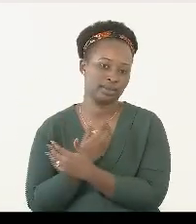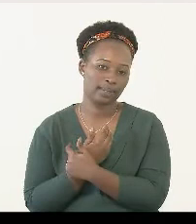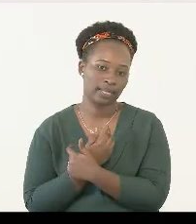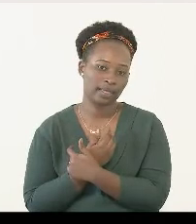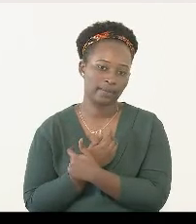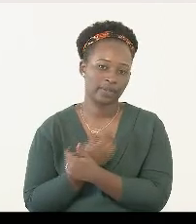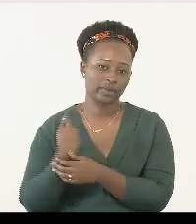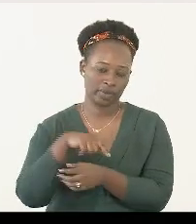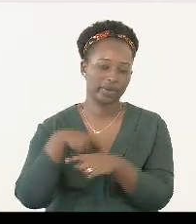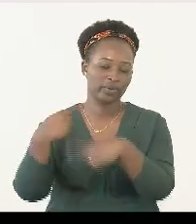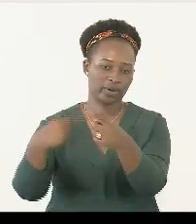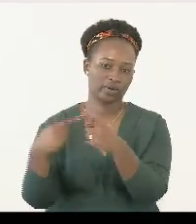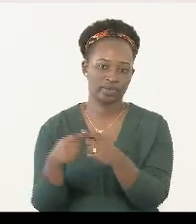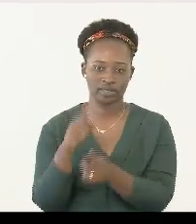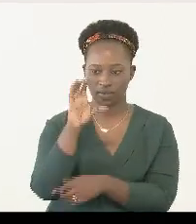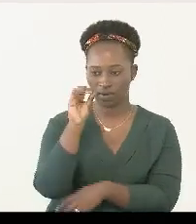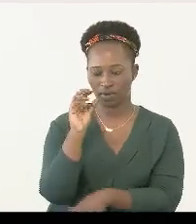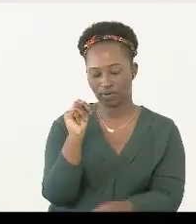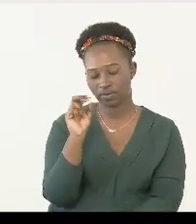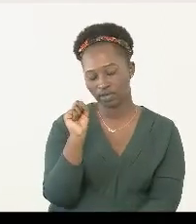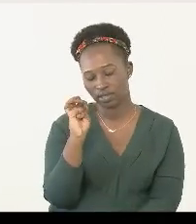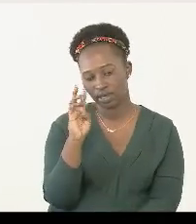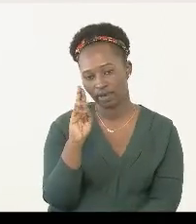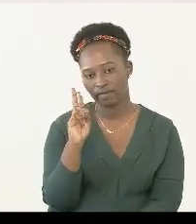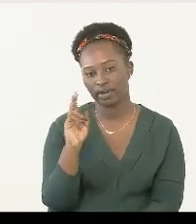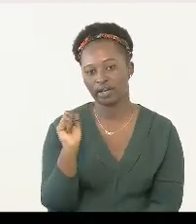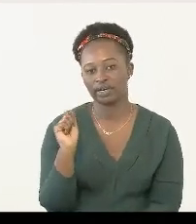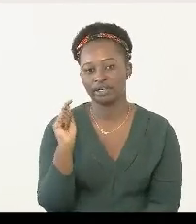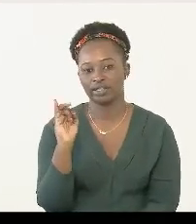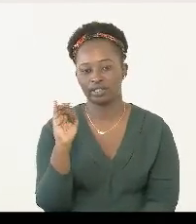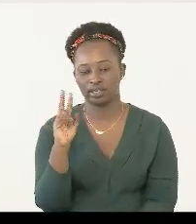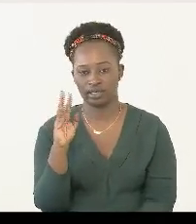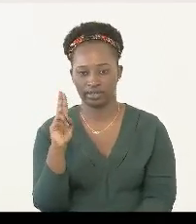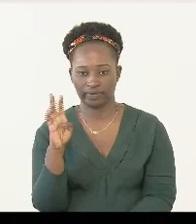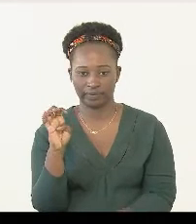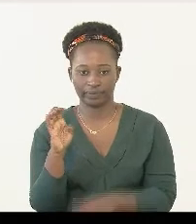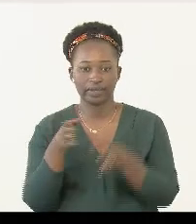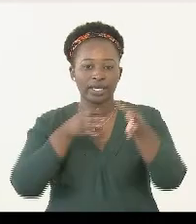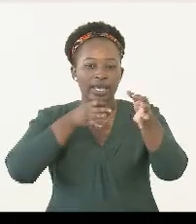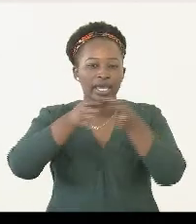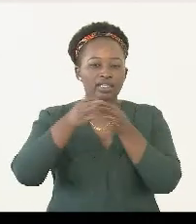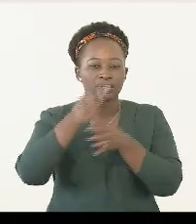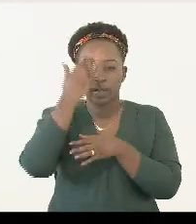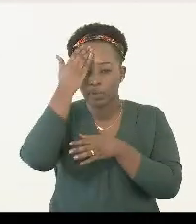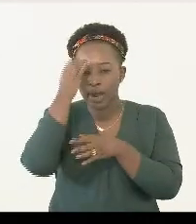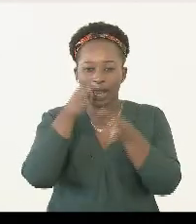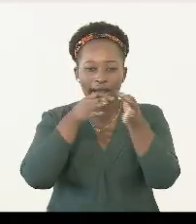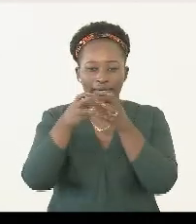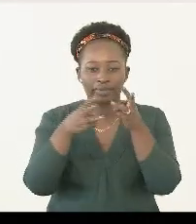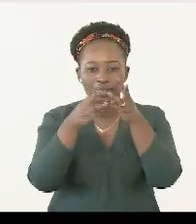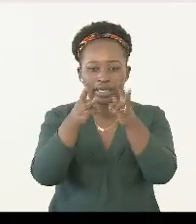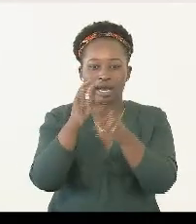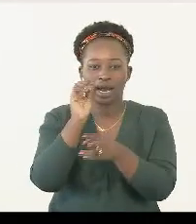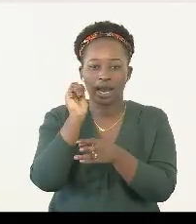So here we go. Conservative replication. Explaining why the identified mechanisms are falsified.